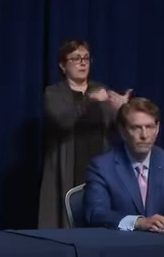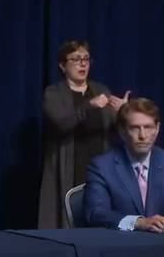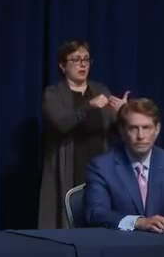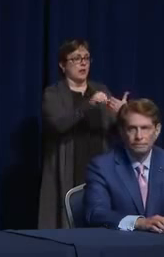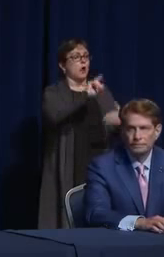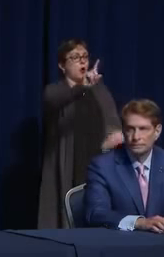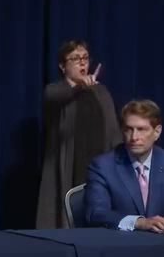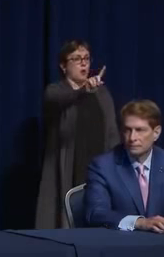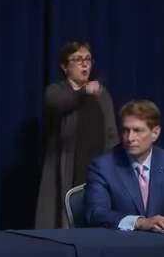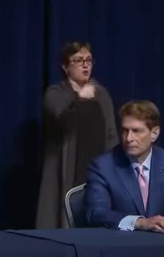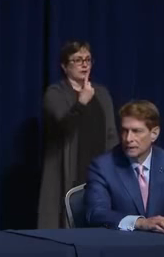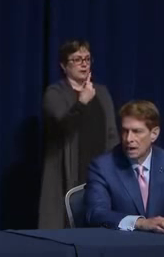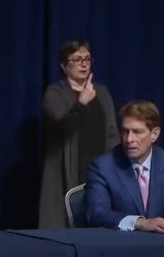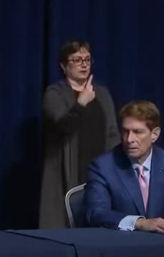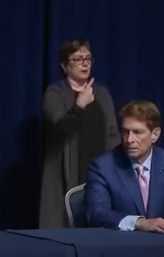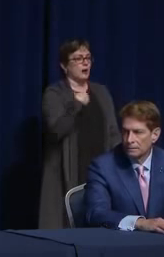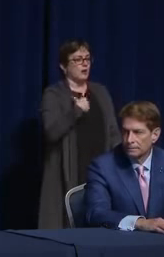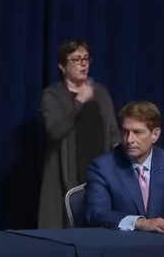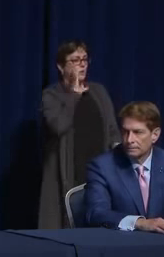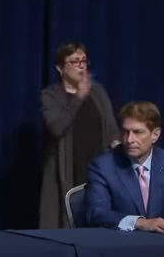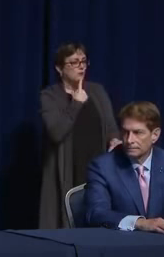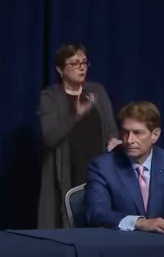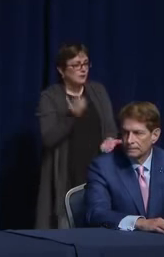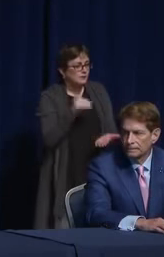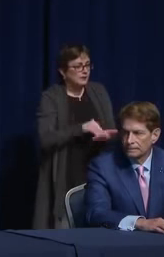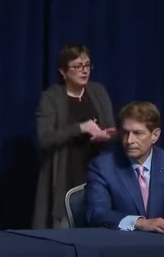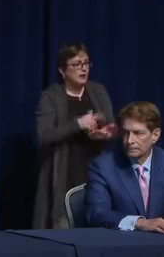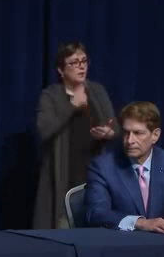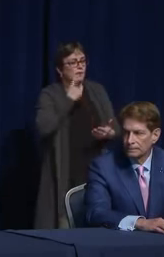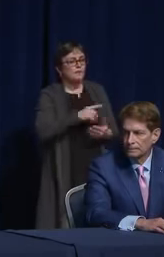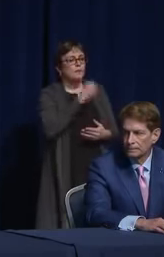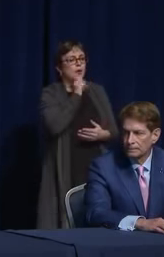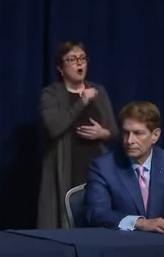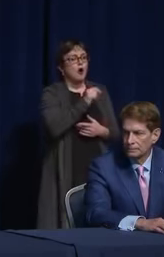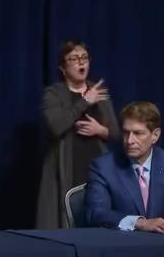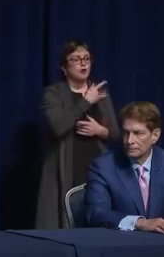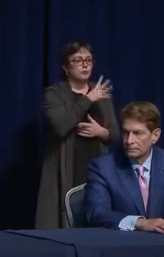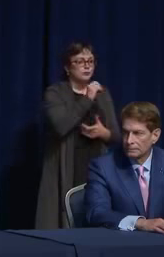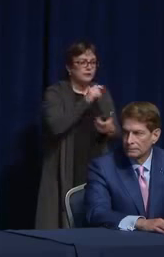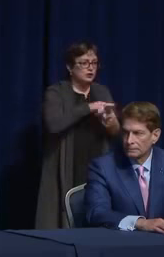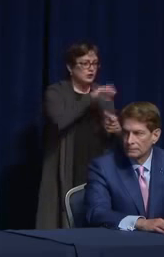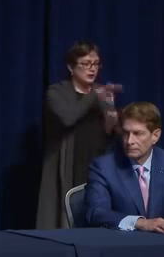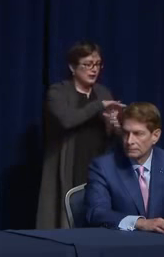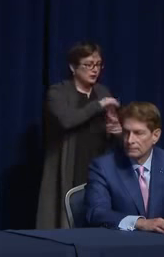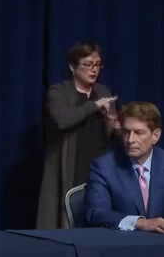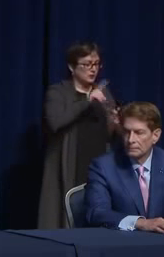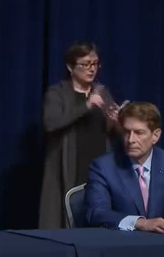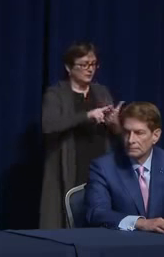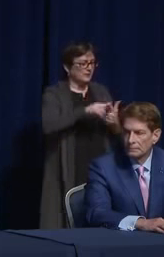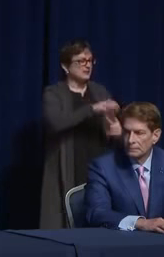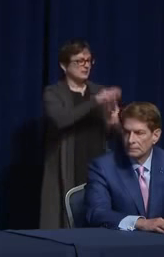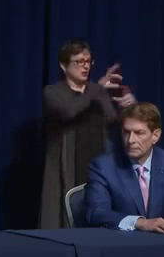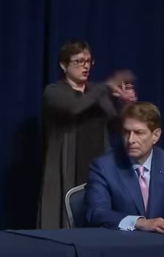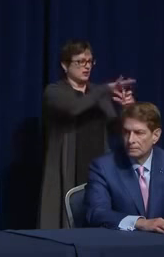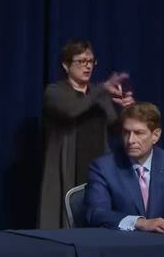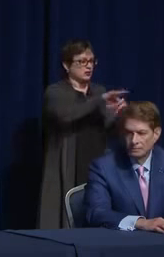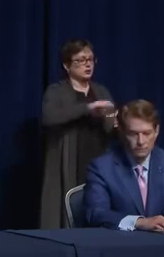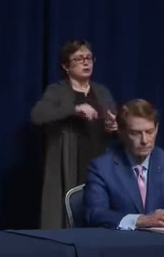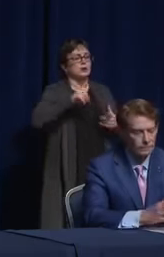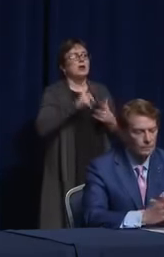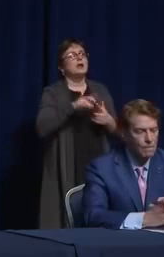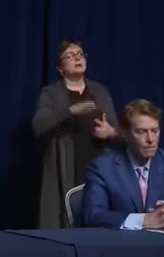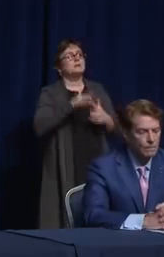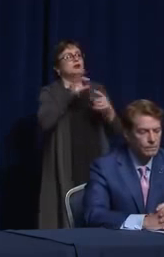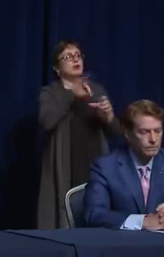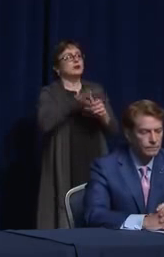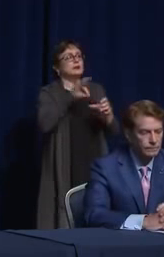The March 21st special election in the Fire District of Old Bridge, the March 31st special elections in both Atlantic City and